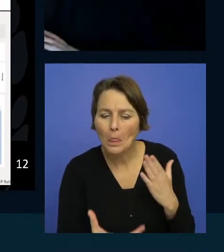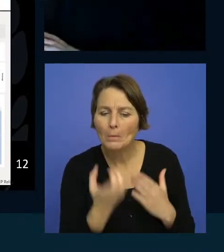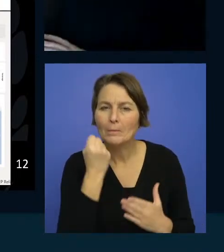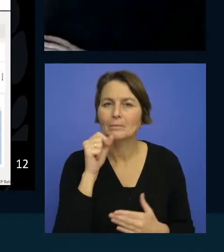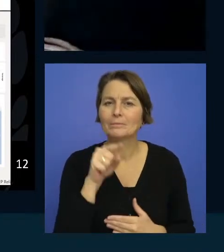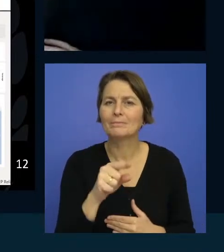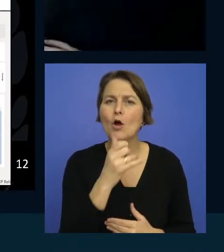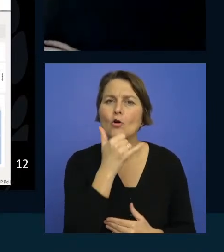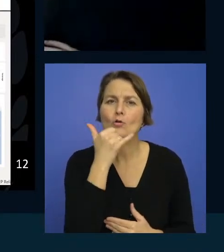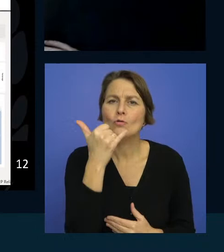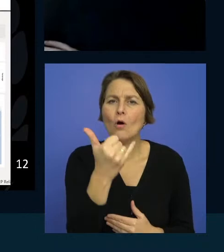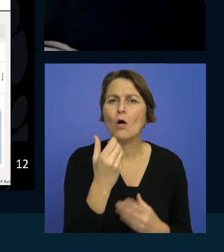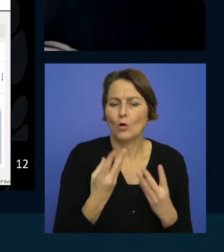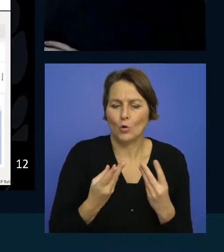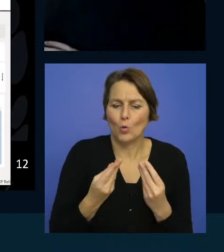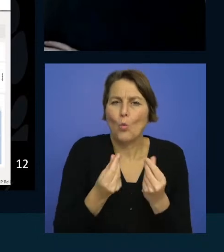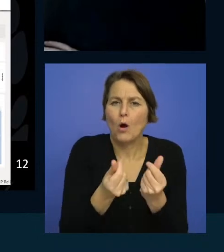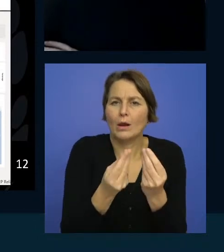quality.